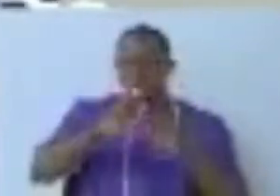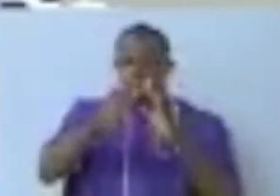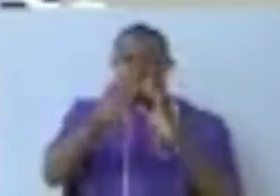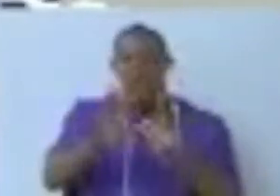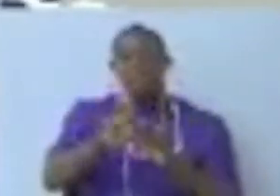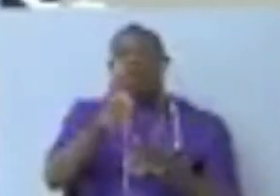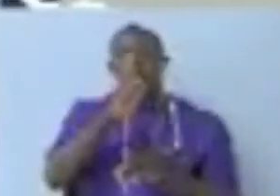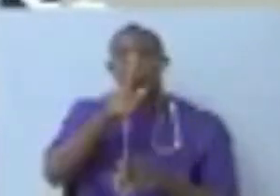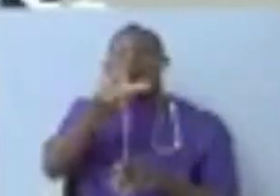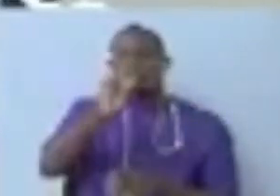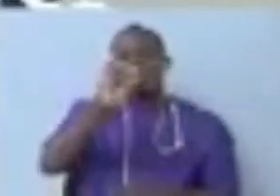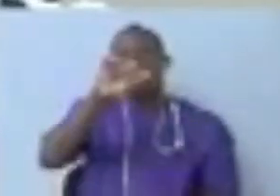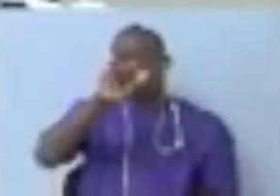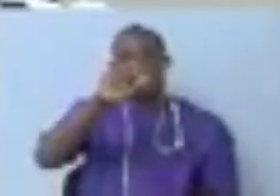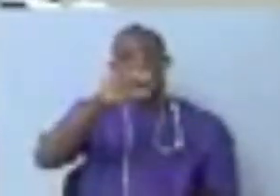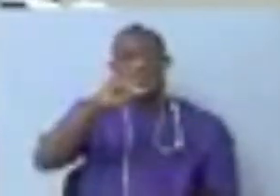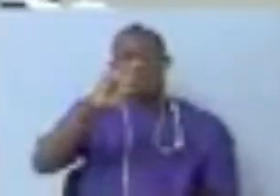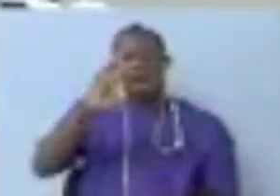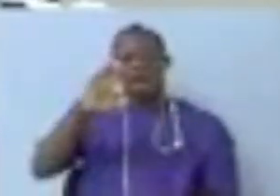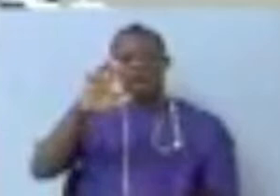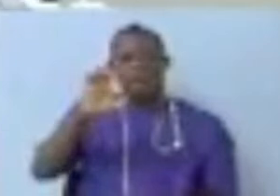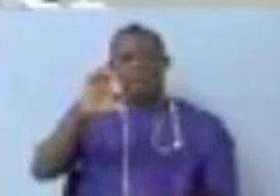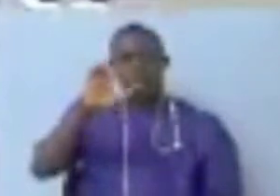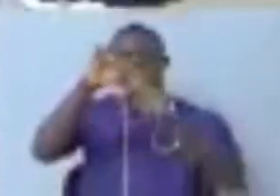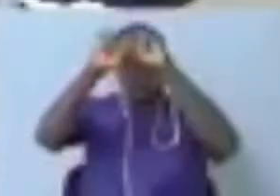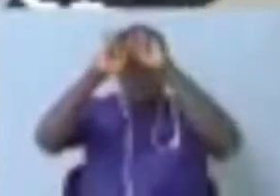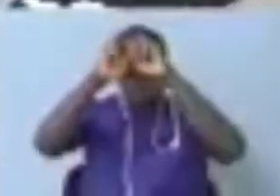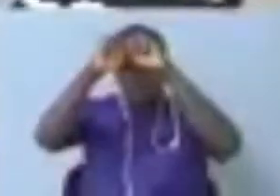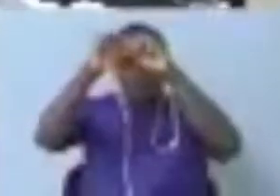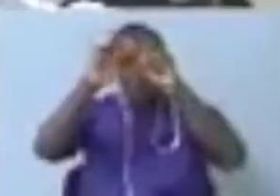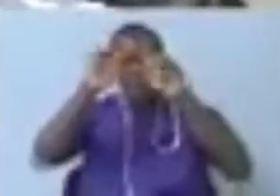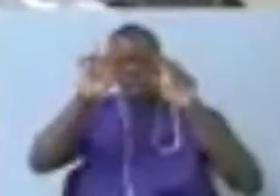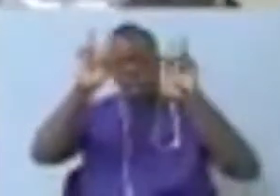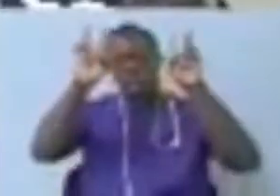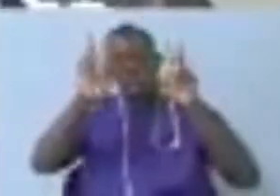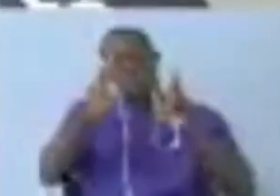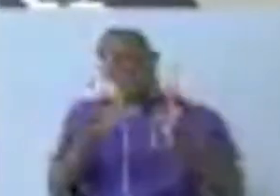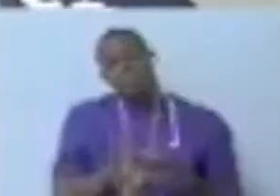the then APRC government of Yaya